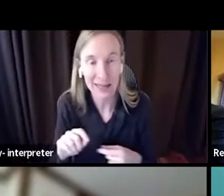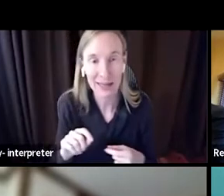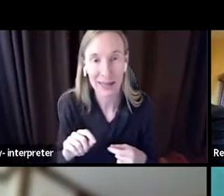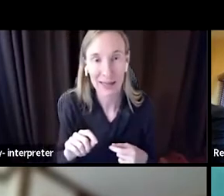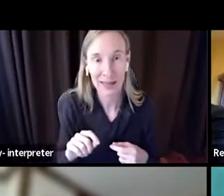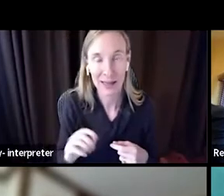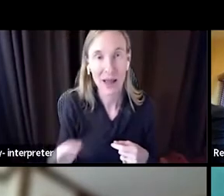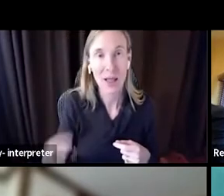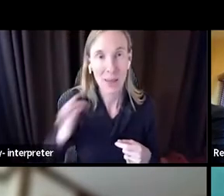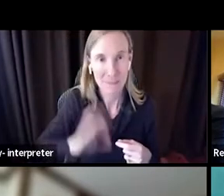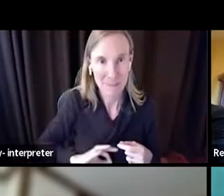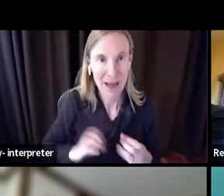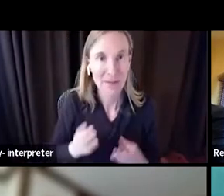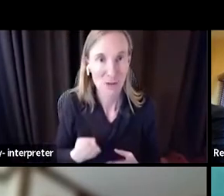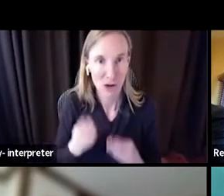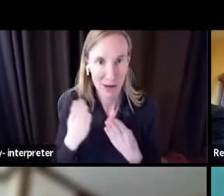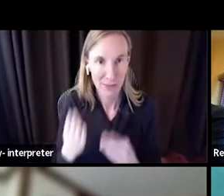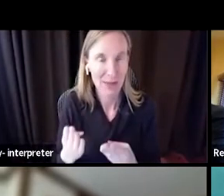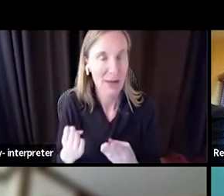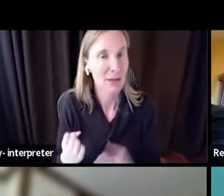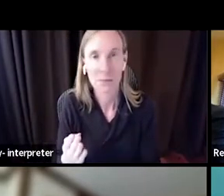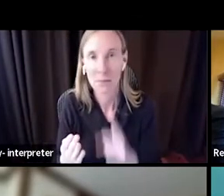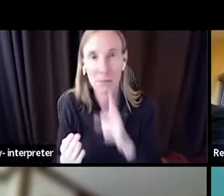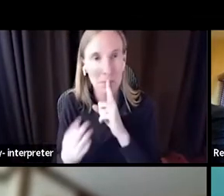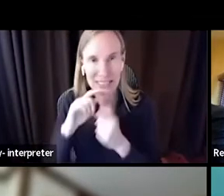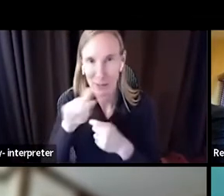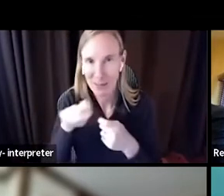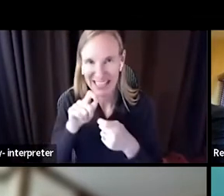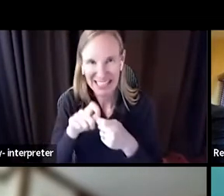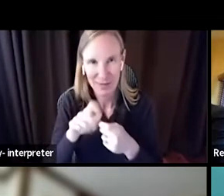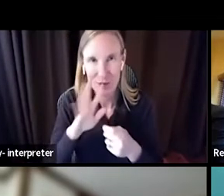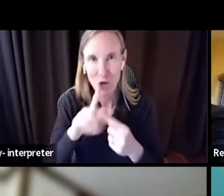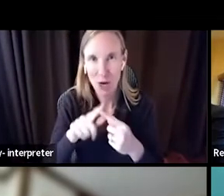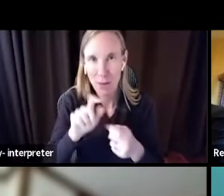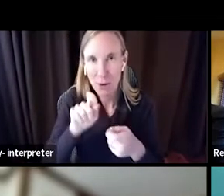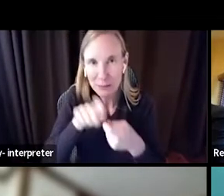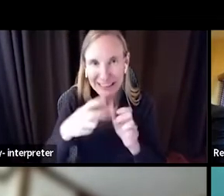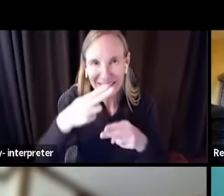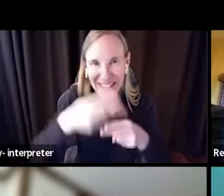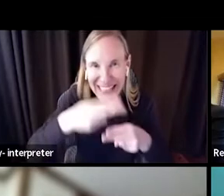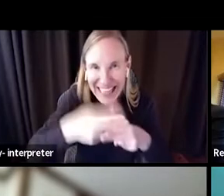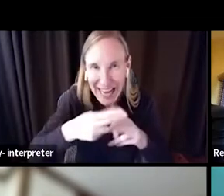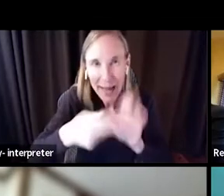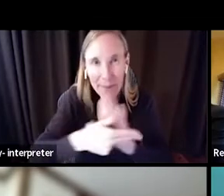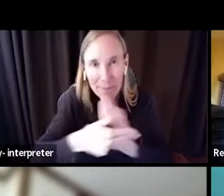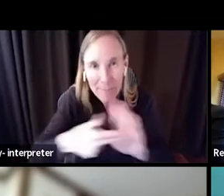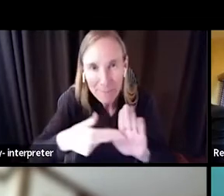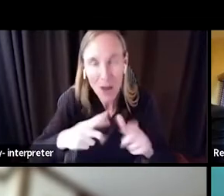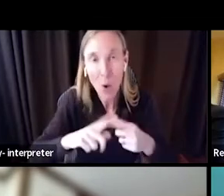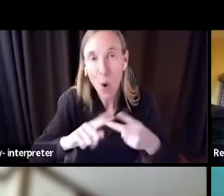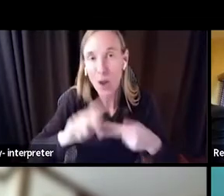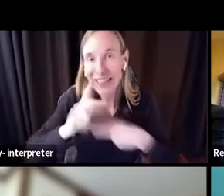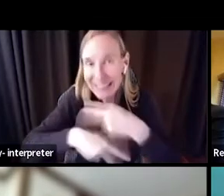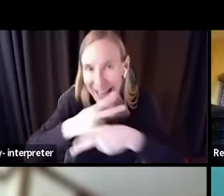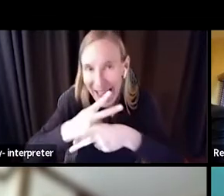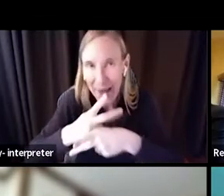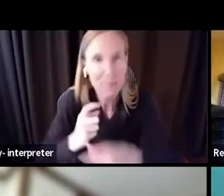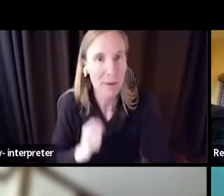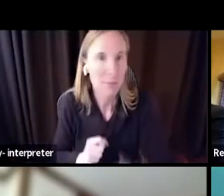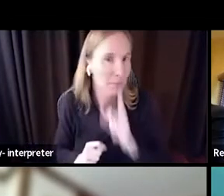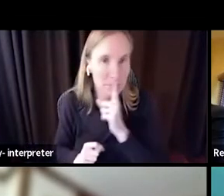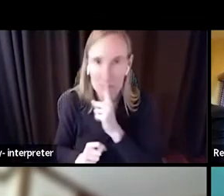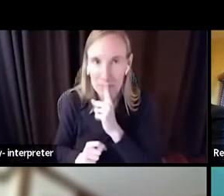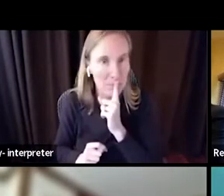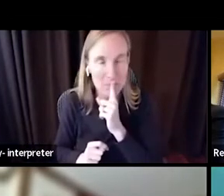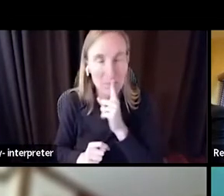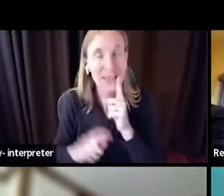benefit recommendation we're making here does not specifically refer a brand or a type of hearing aid. That will probably